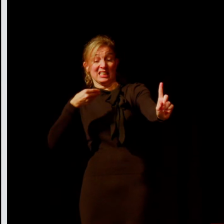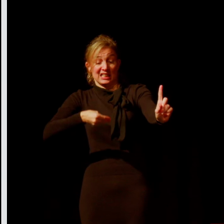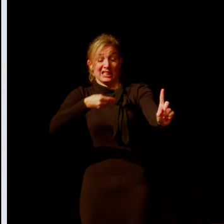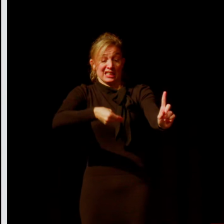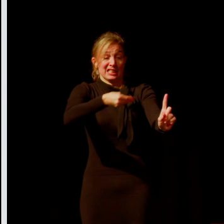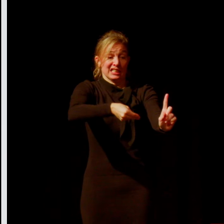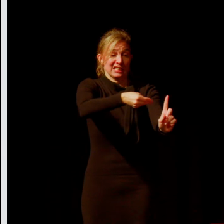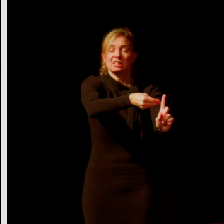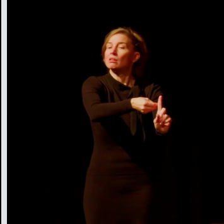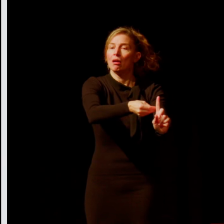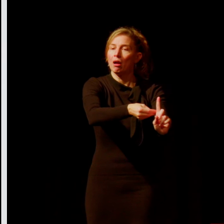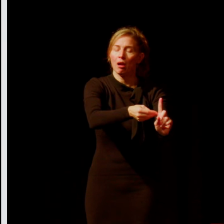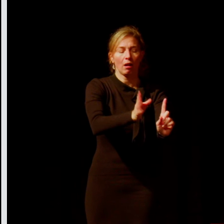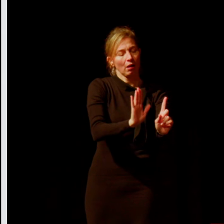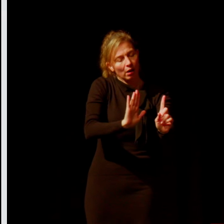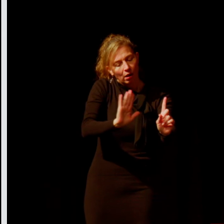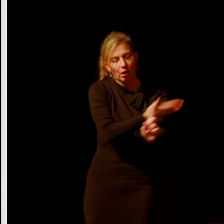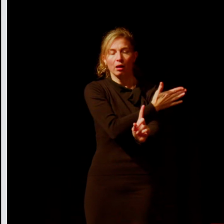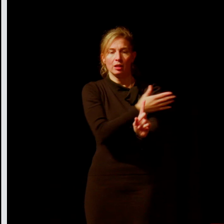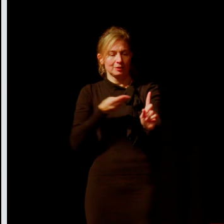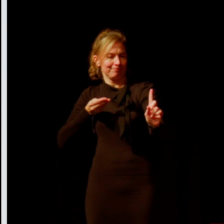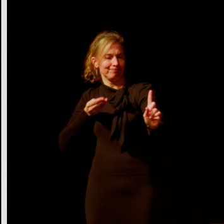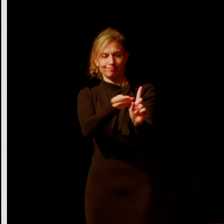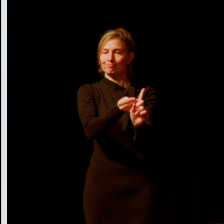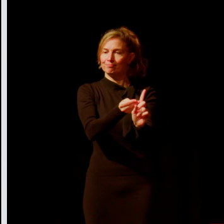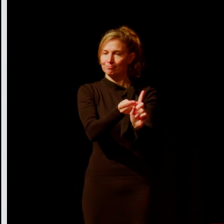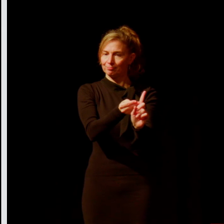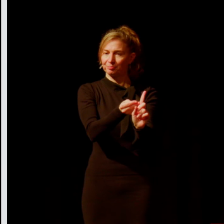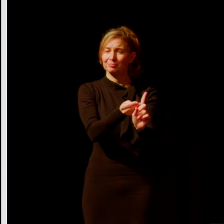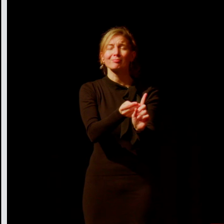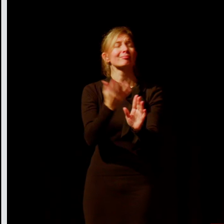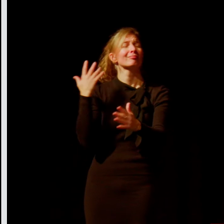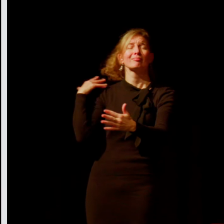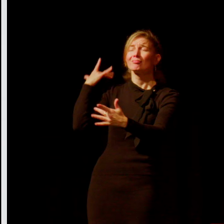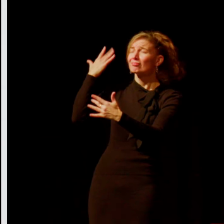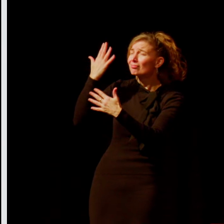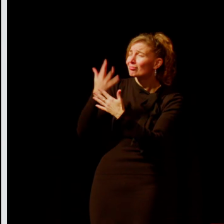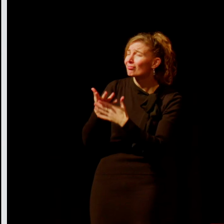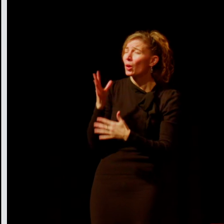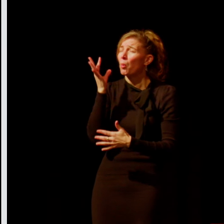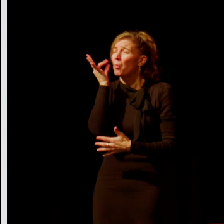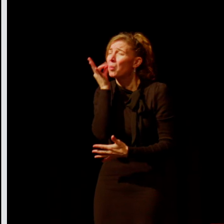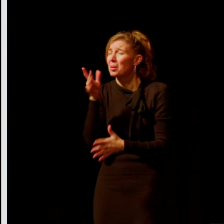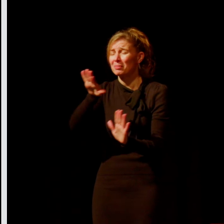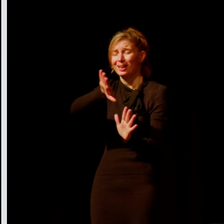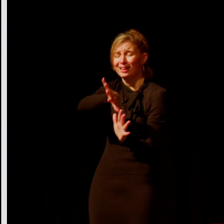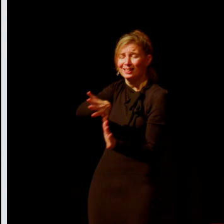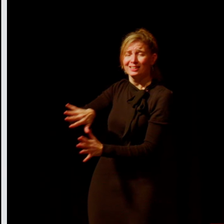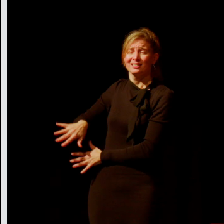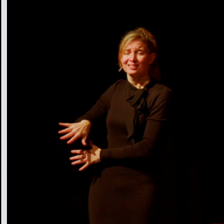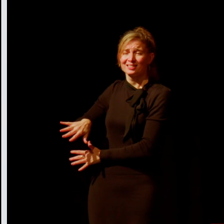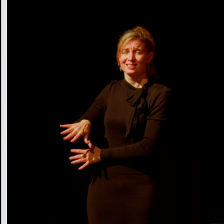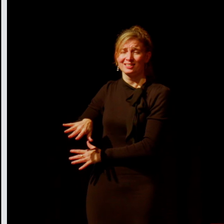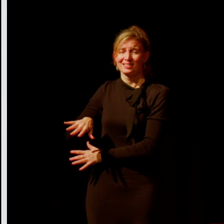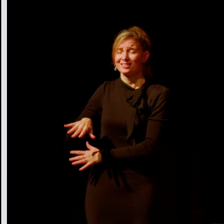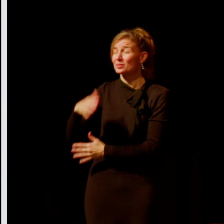Blockchain can break the chains that have been holding women back for centuries. Not in some sci-fi